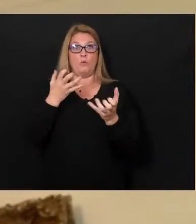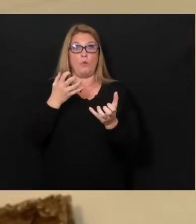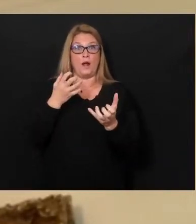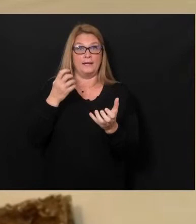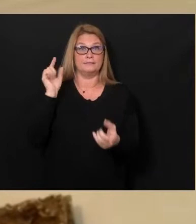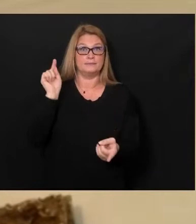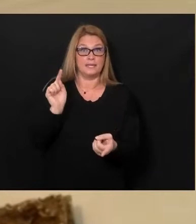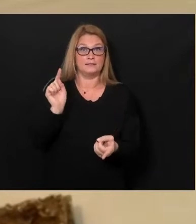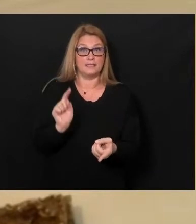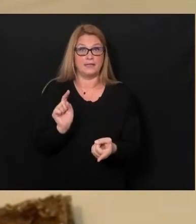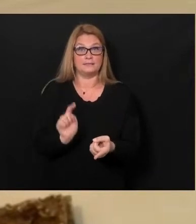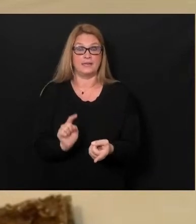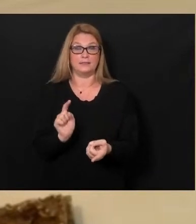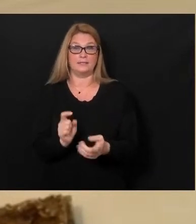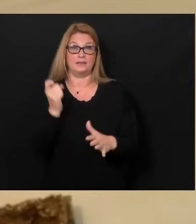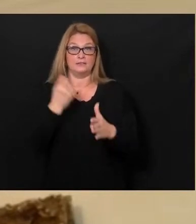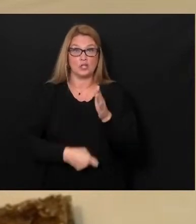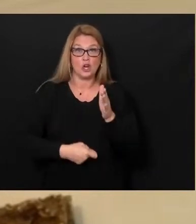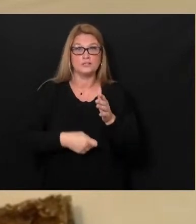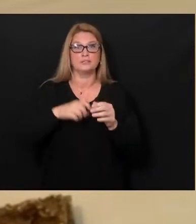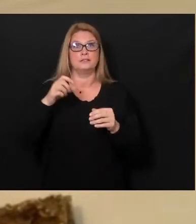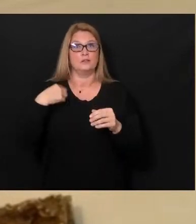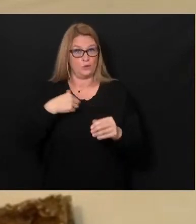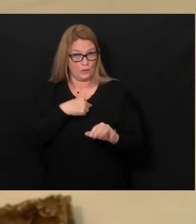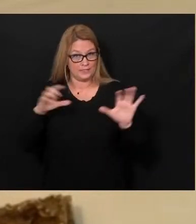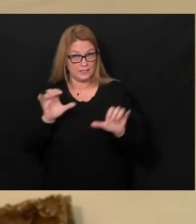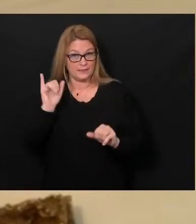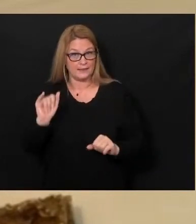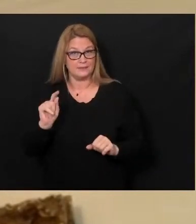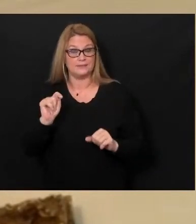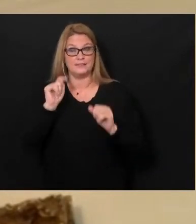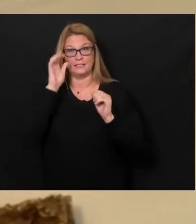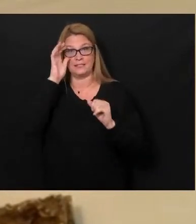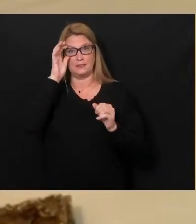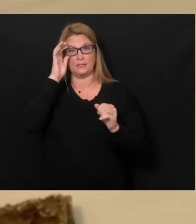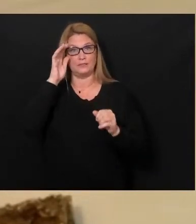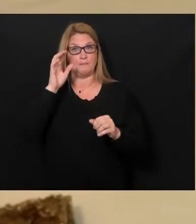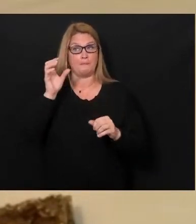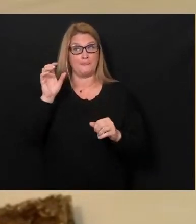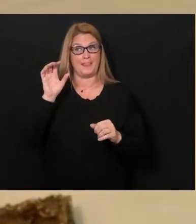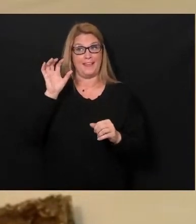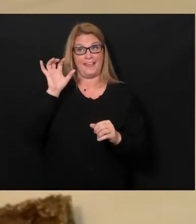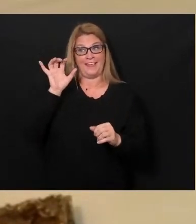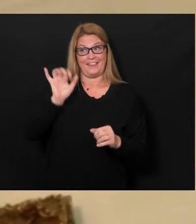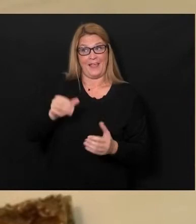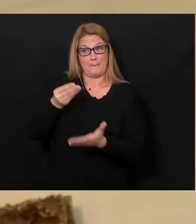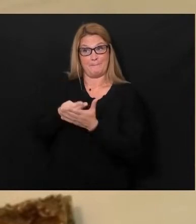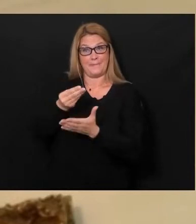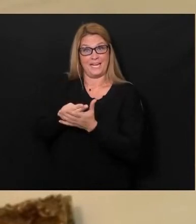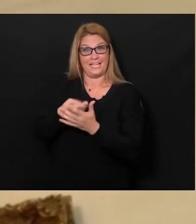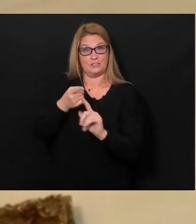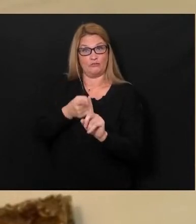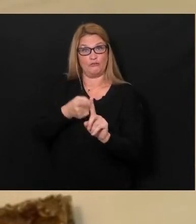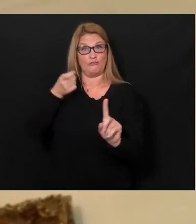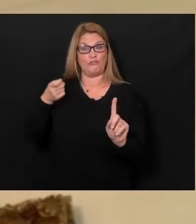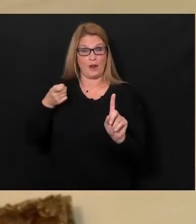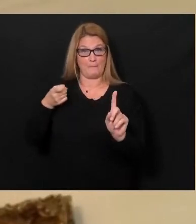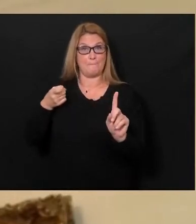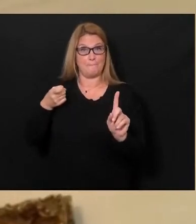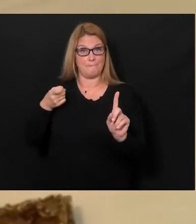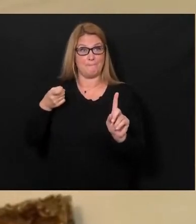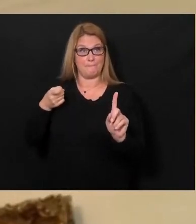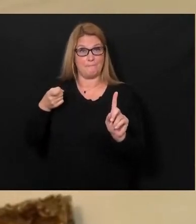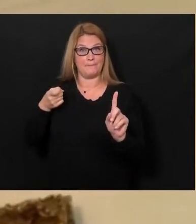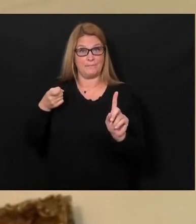we could, and we did do that. The source of the funding for this right now, we're looking at